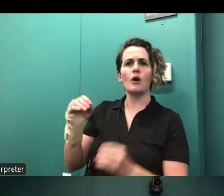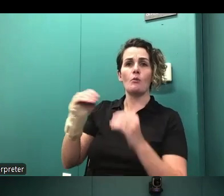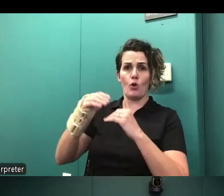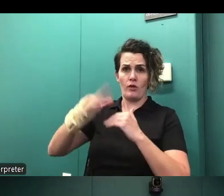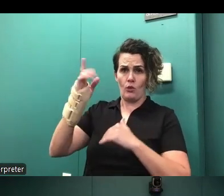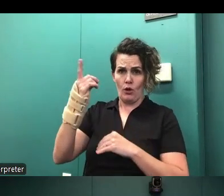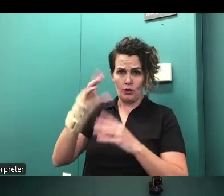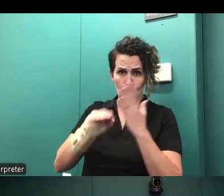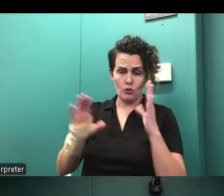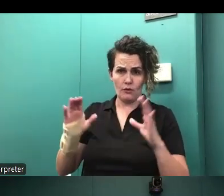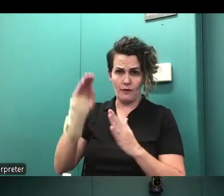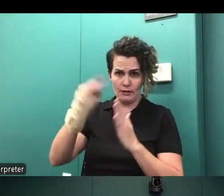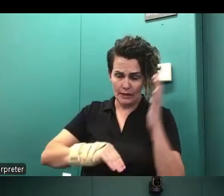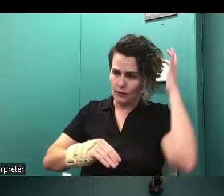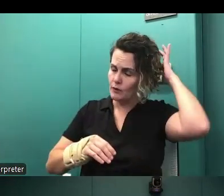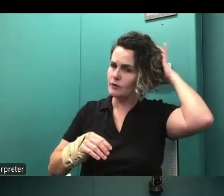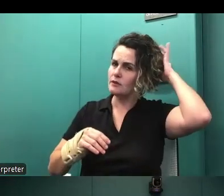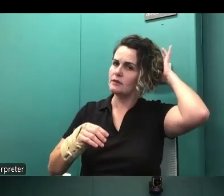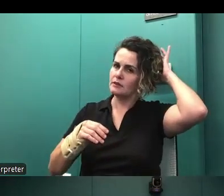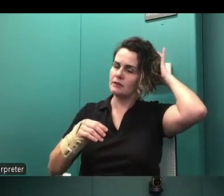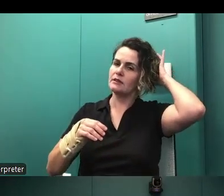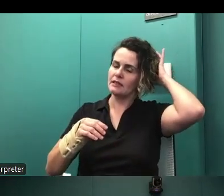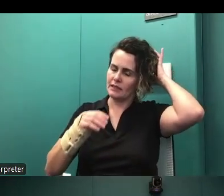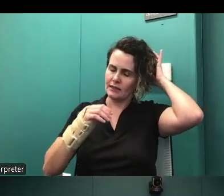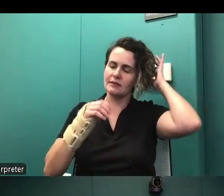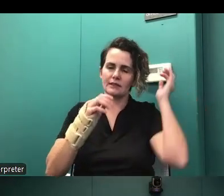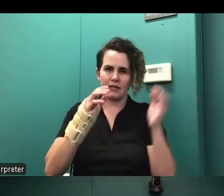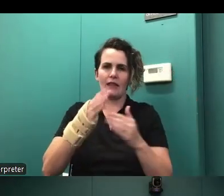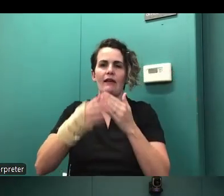email, you. and it just says something like, someone has made a change to your form.